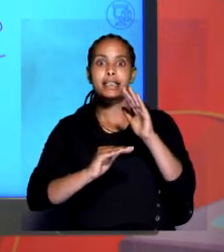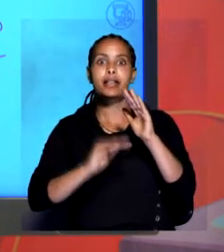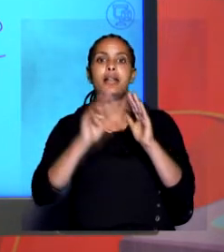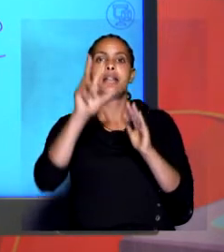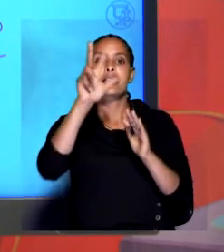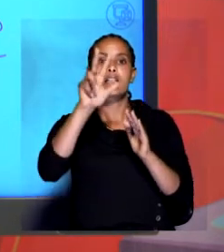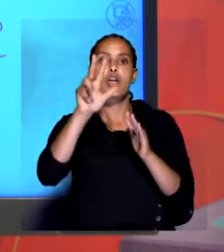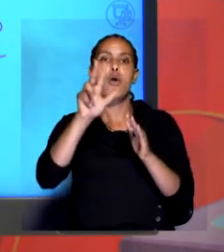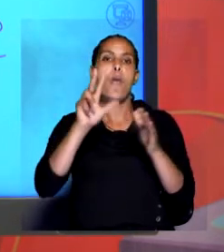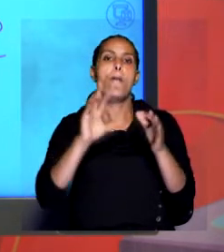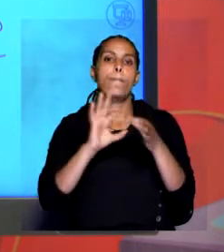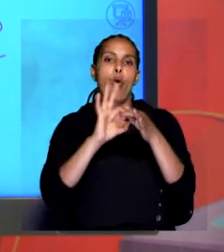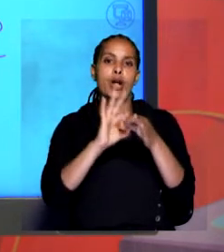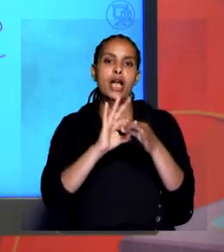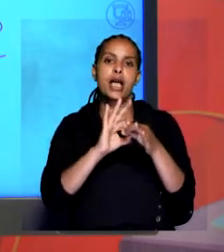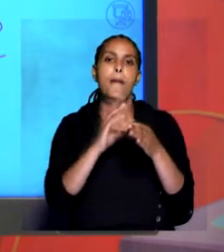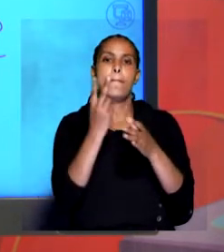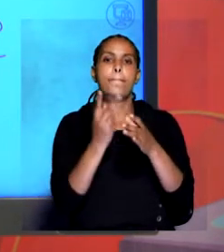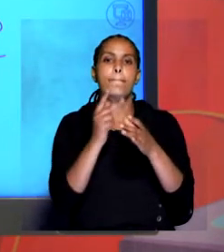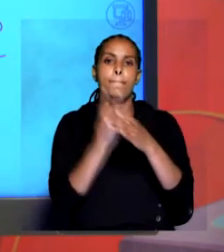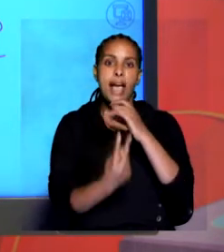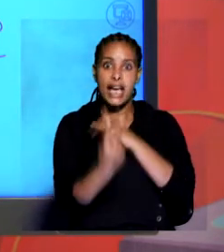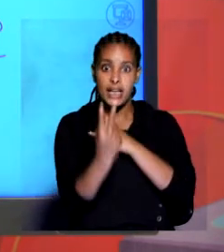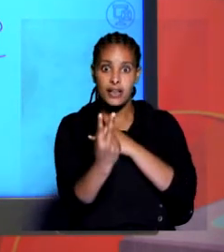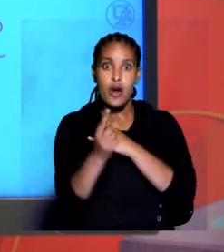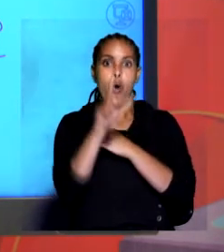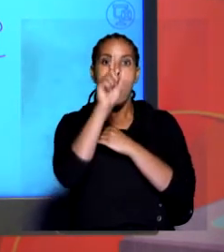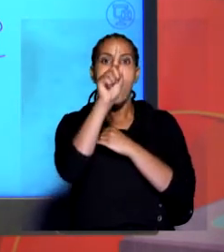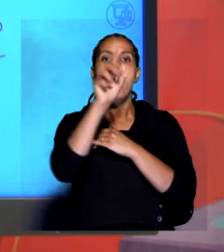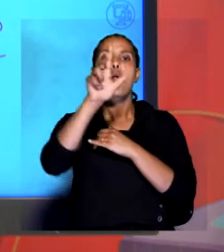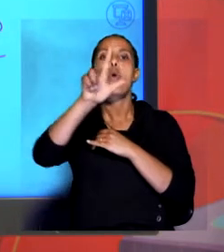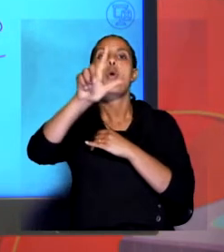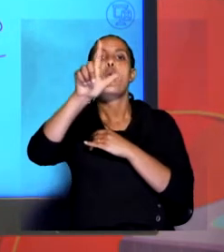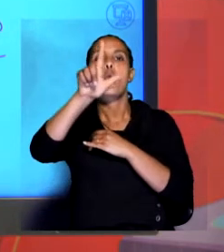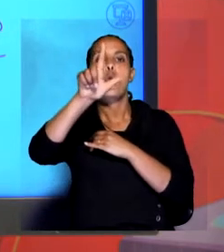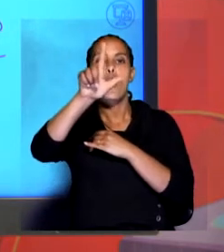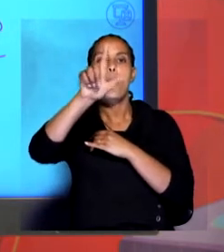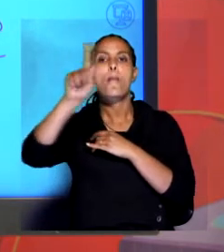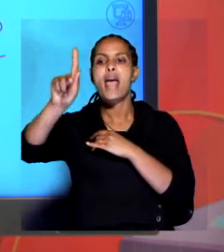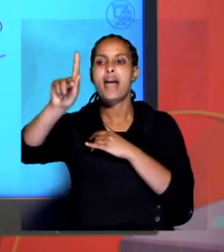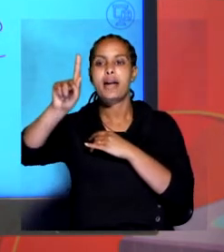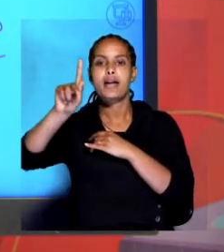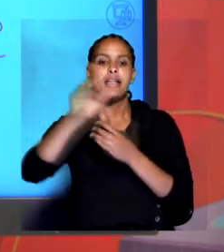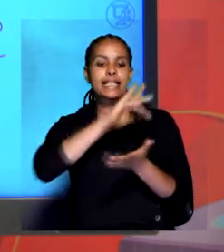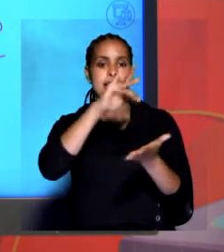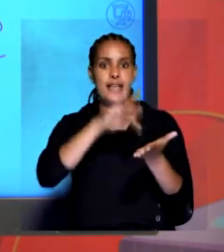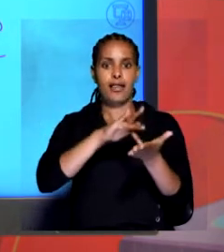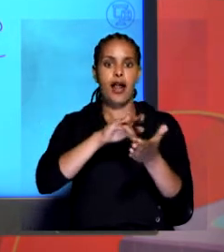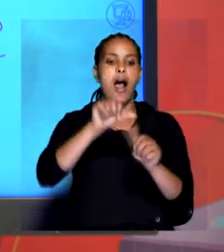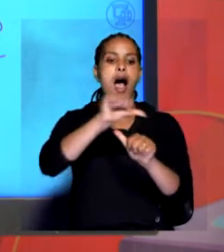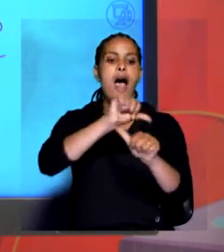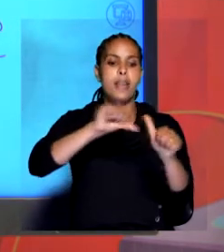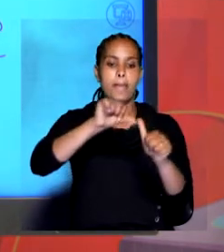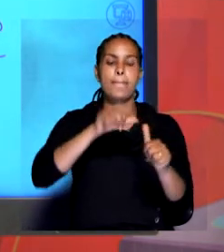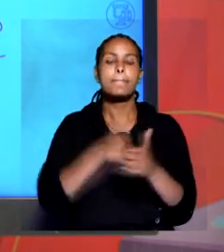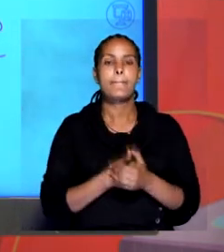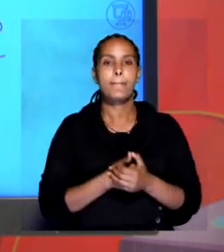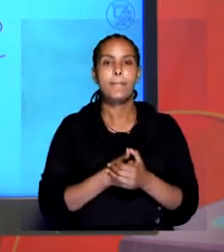3 bonding pairs and 1 lone pair on the central atom.